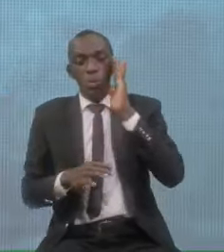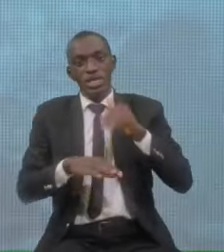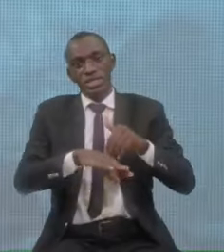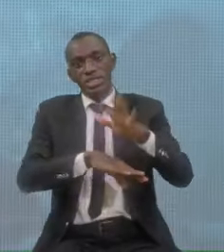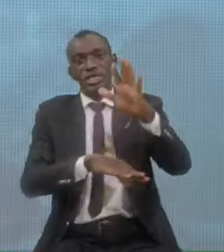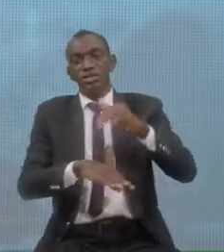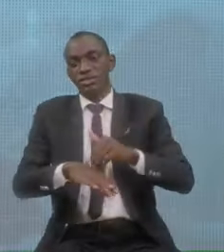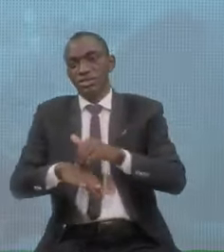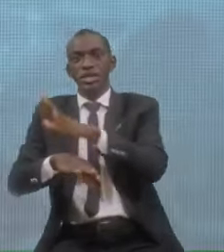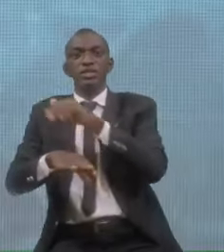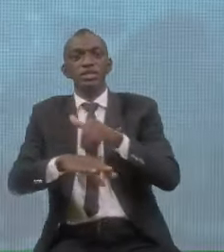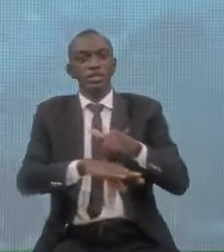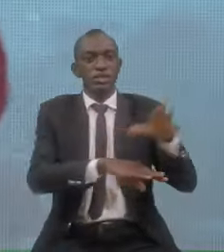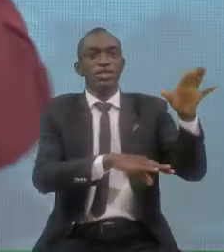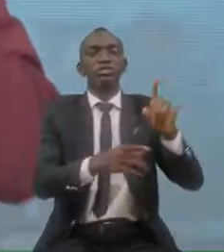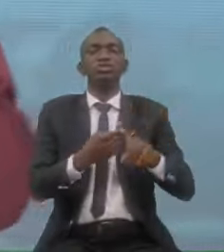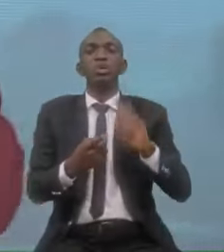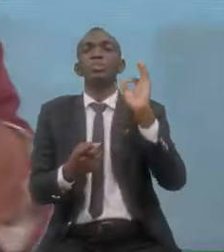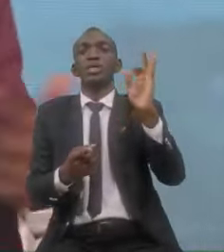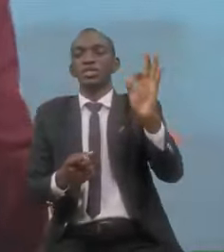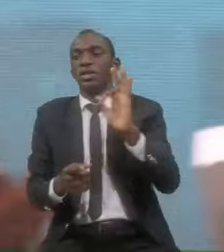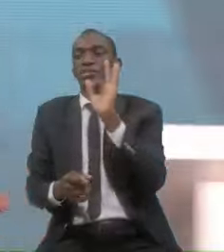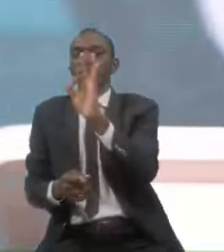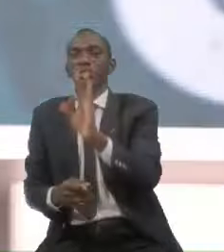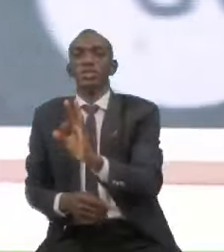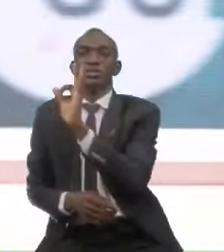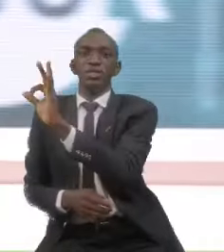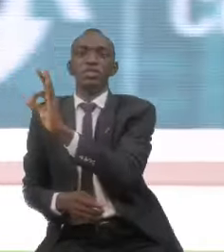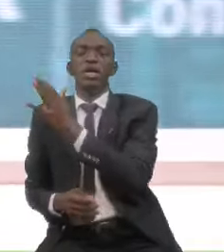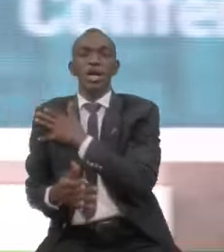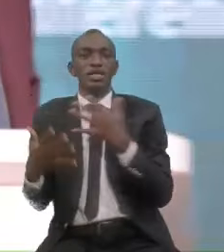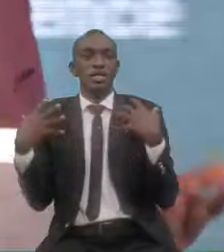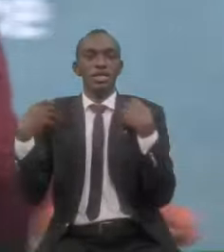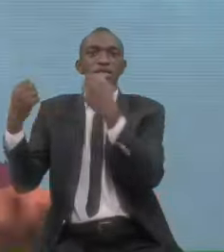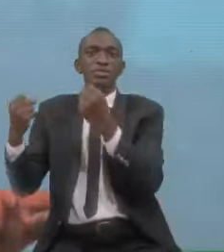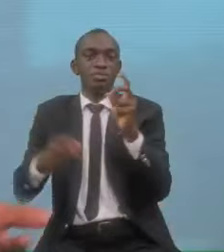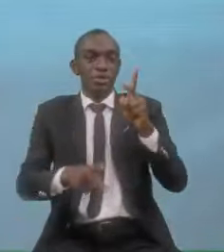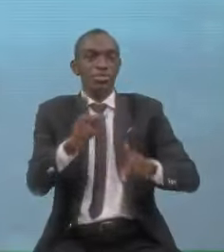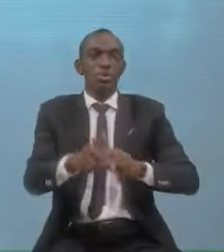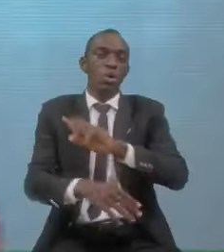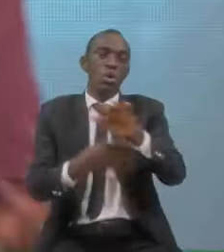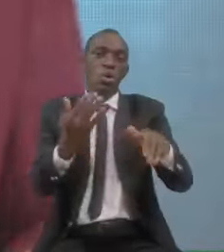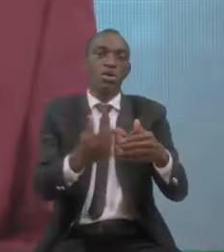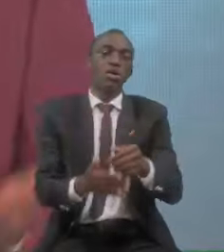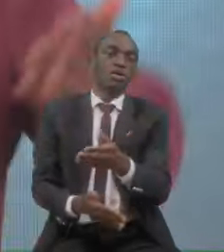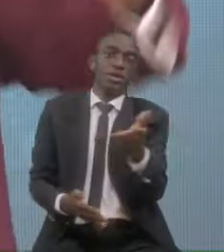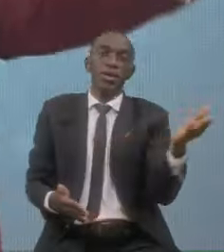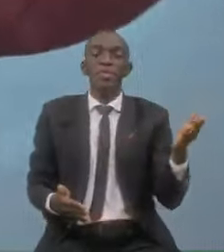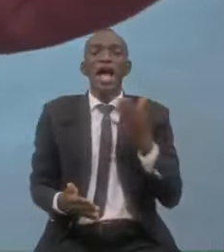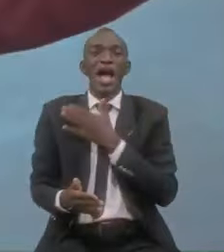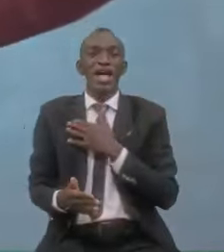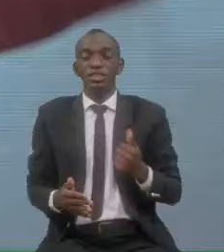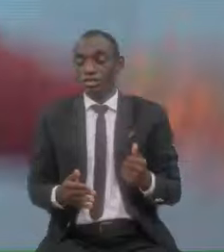preach and to heal. And for those 3 years, they followed him everywhere.